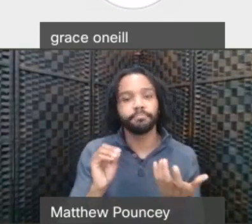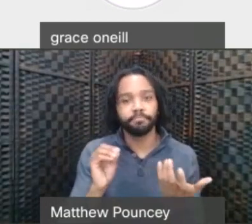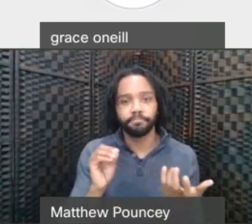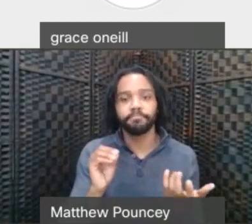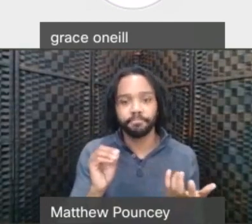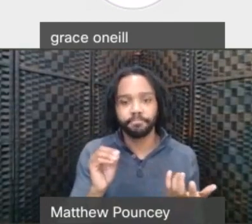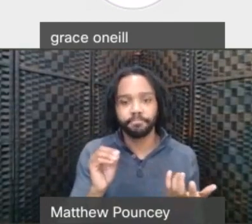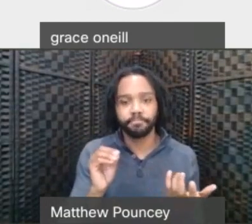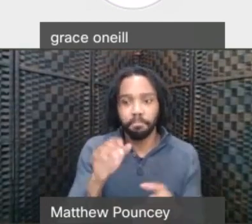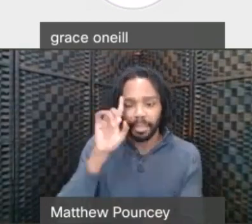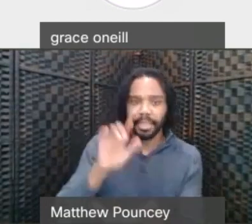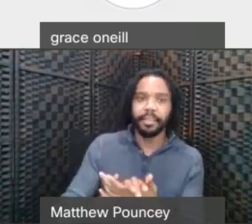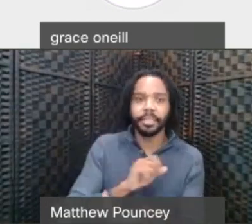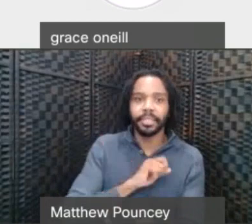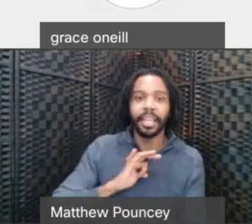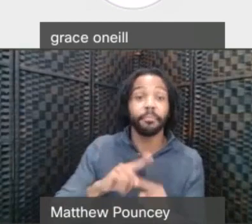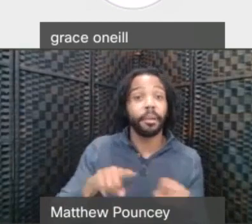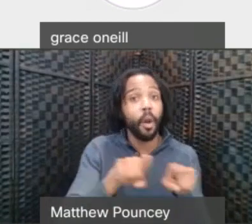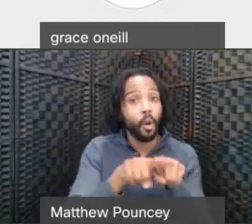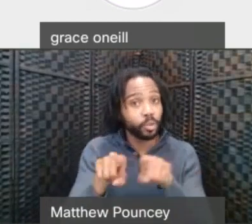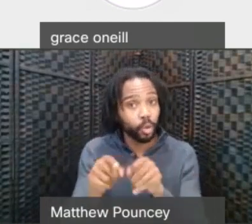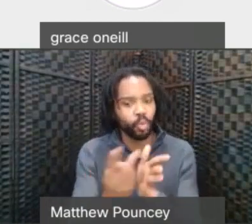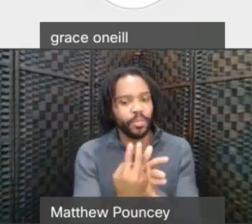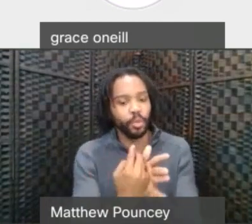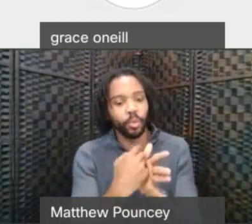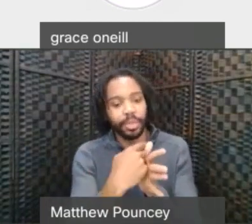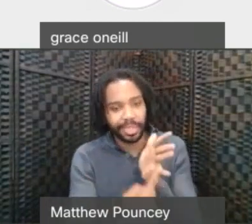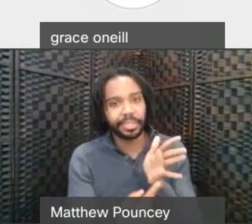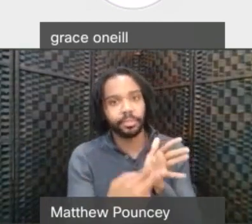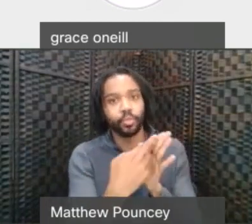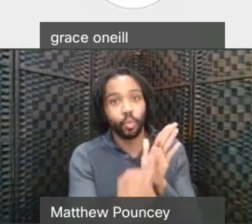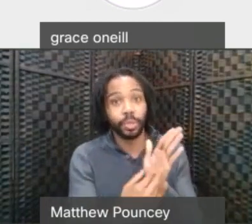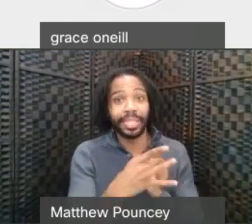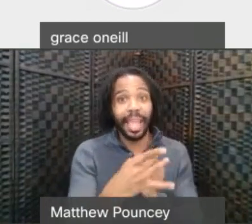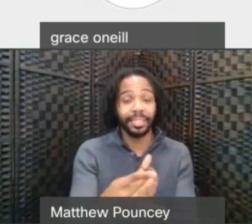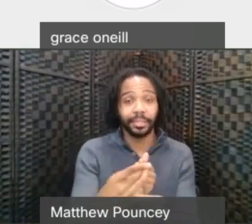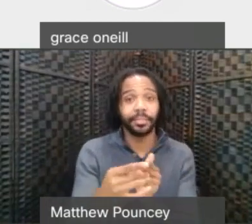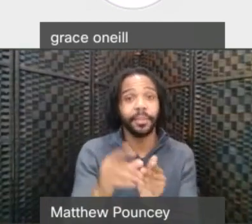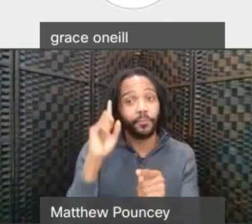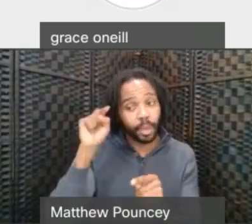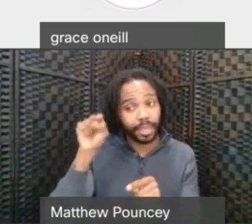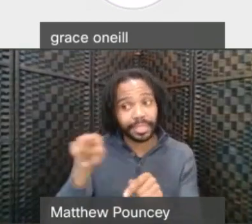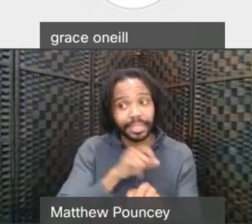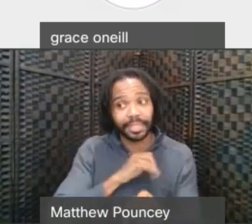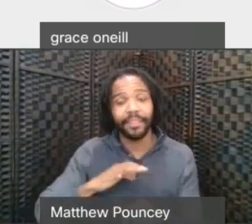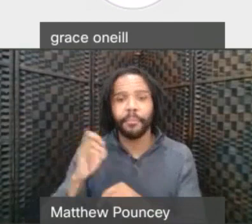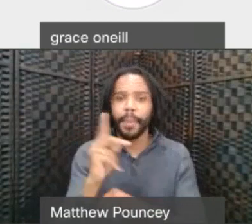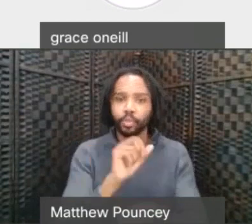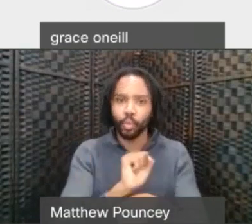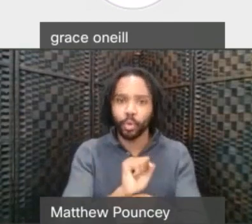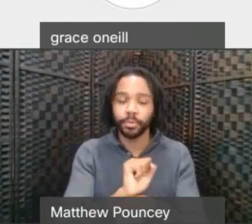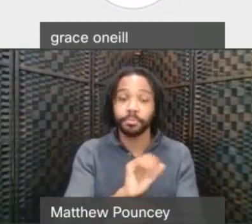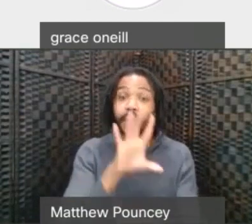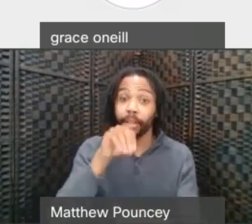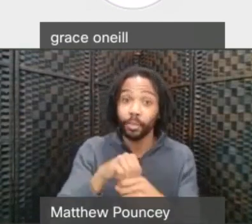guidance about what that means in terms of their ability to work based on their current circumstances, including vaccination and